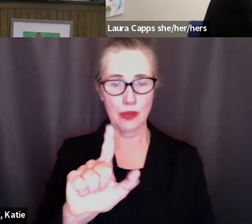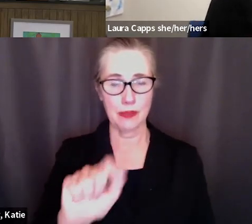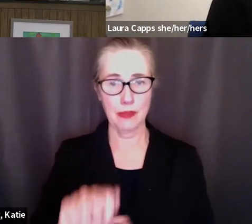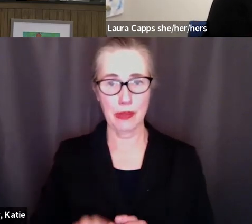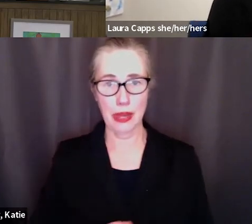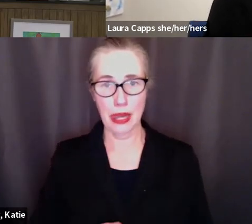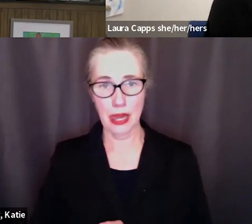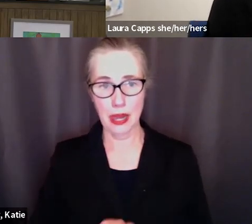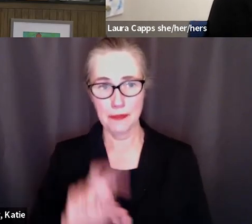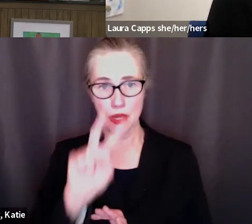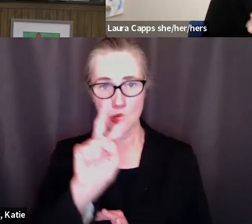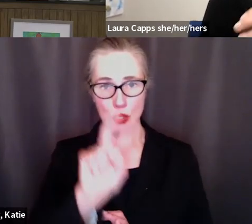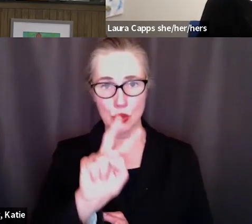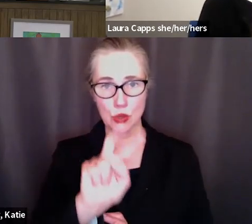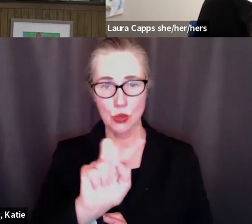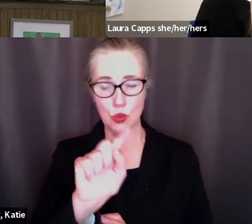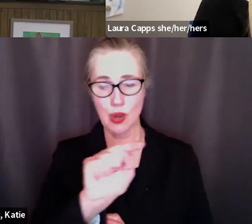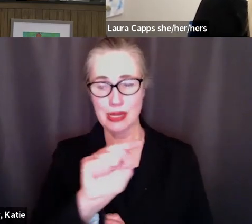221-0